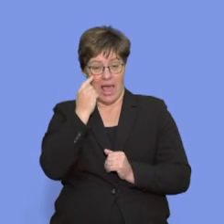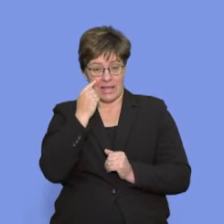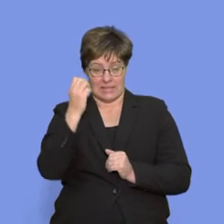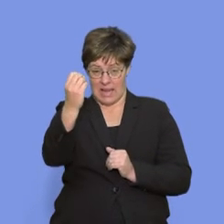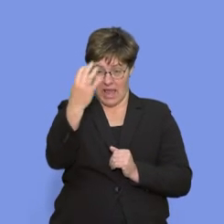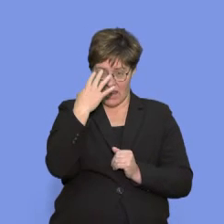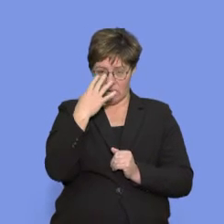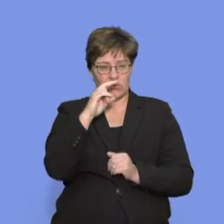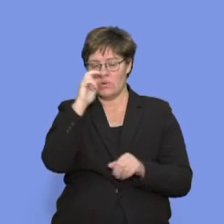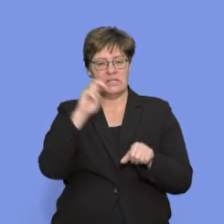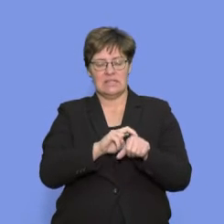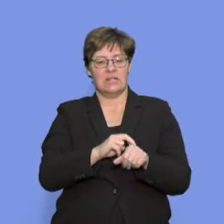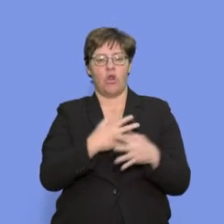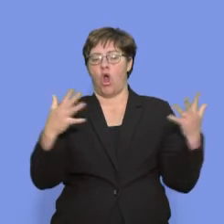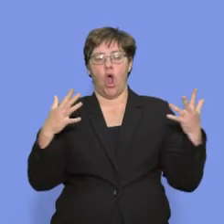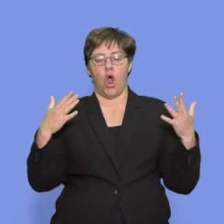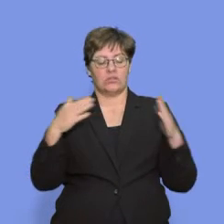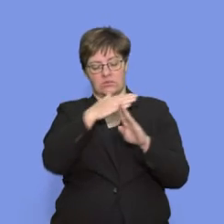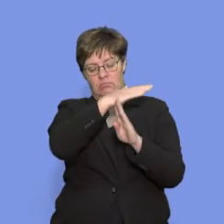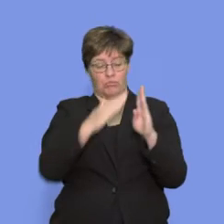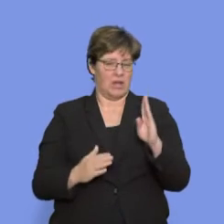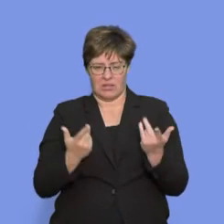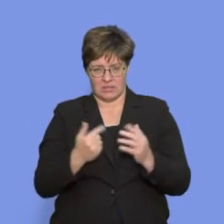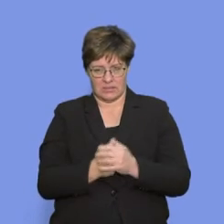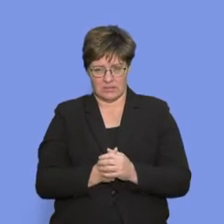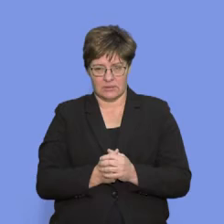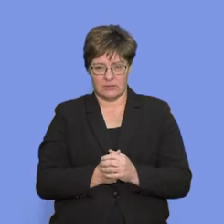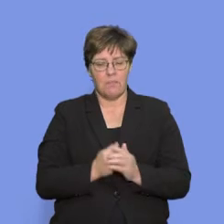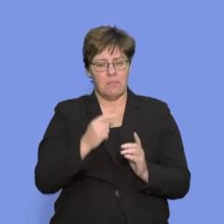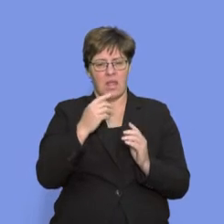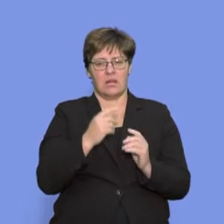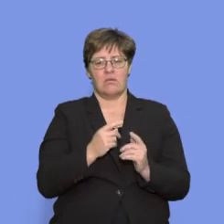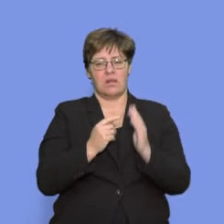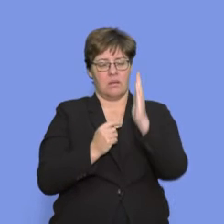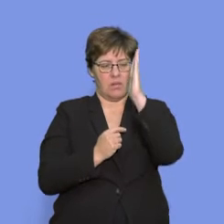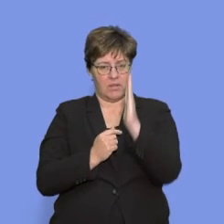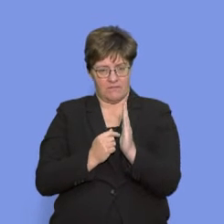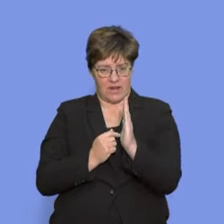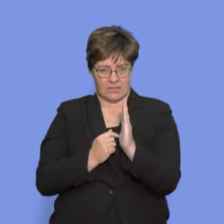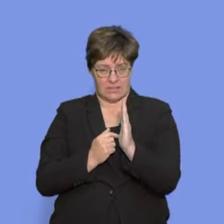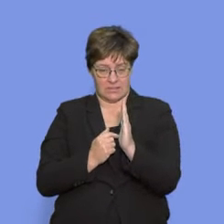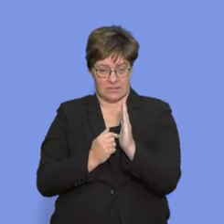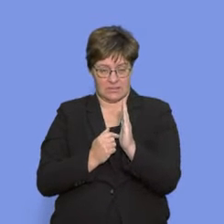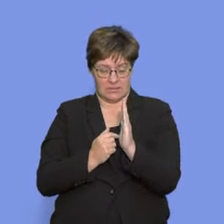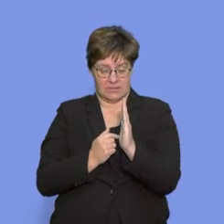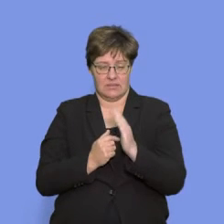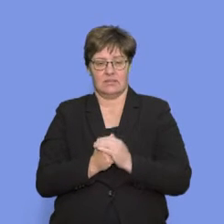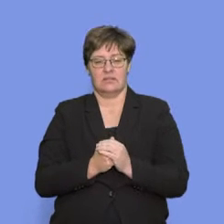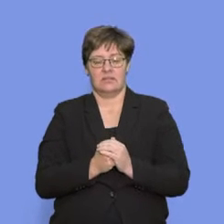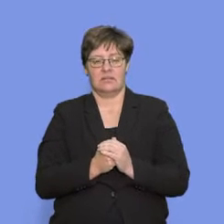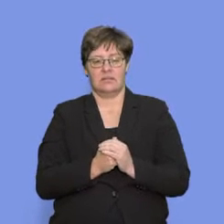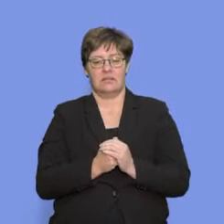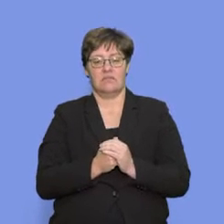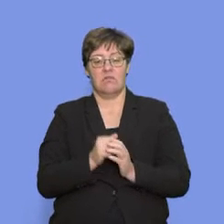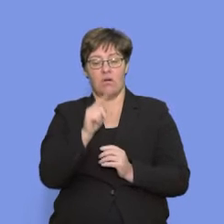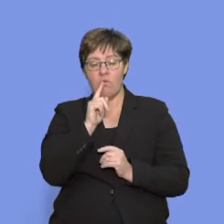need a lot of breaking. Right, they don't need a lot of breaking or refraction, so your lens will be flatter. Right,